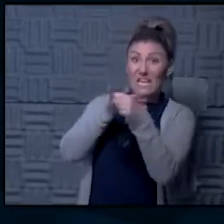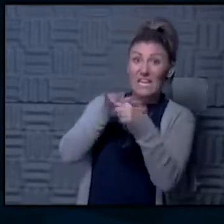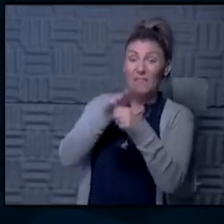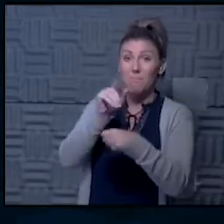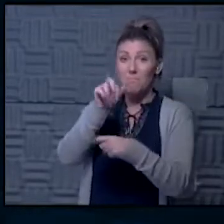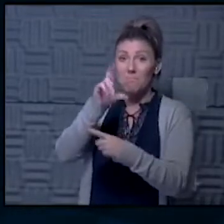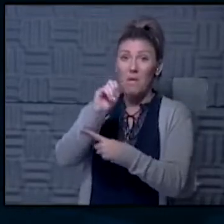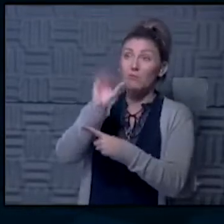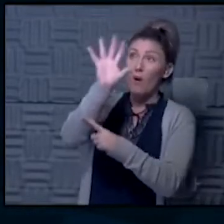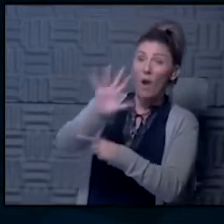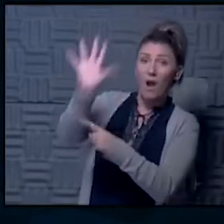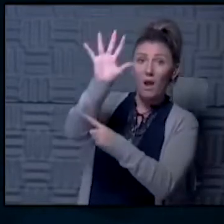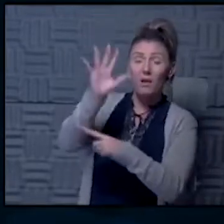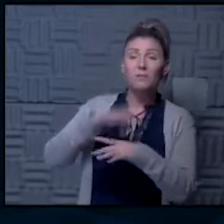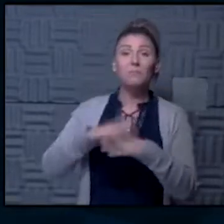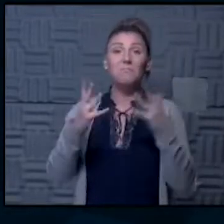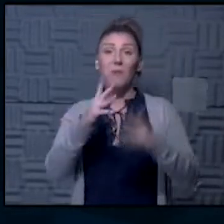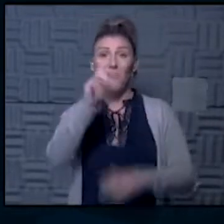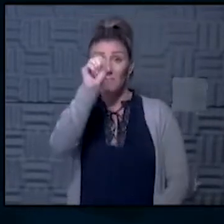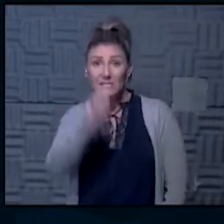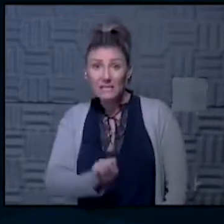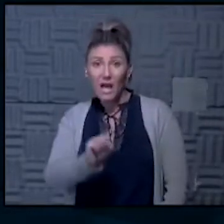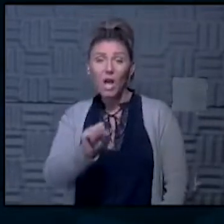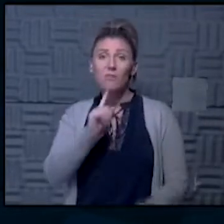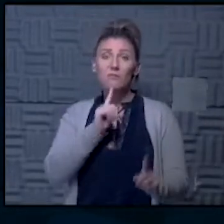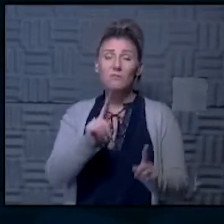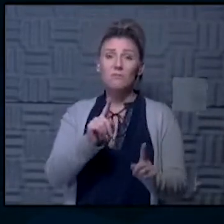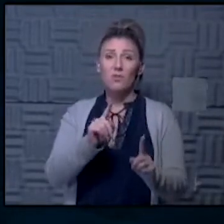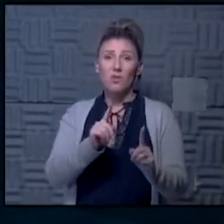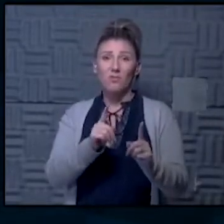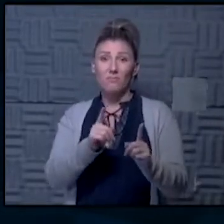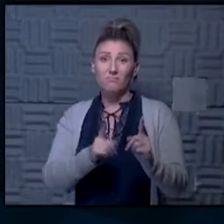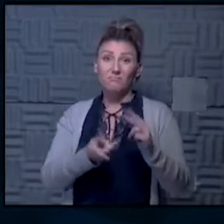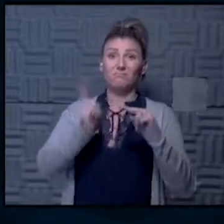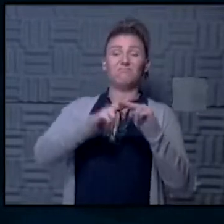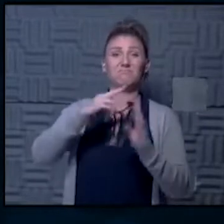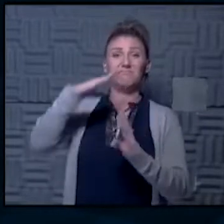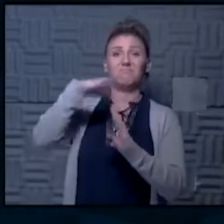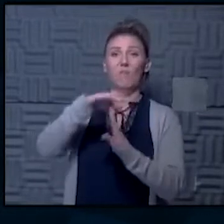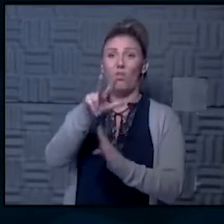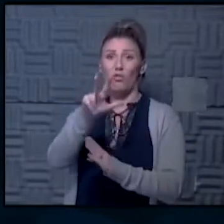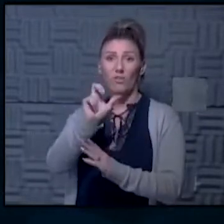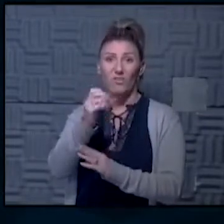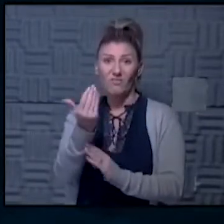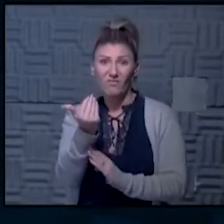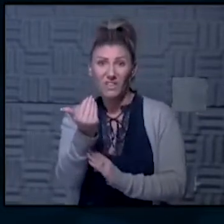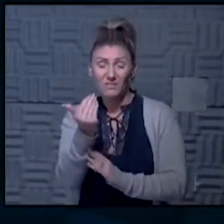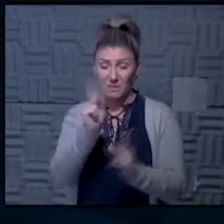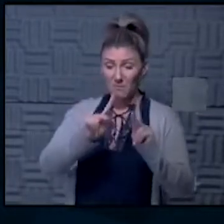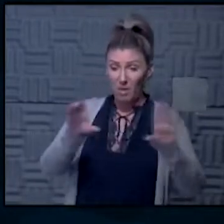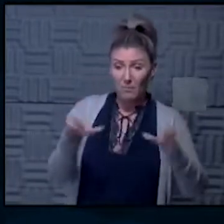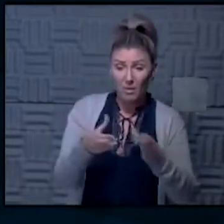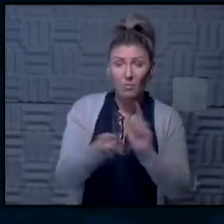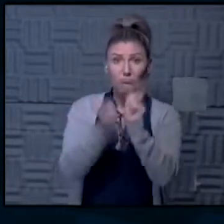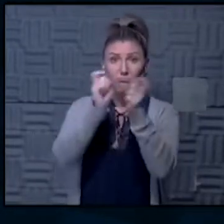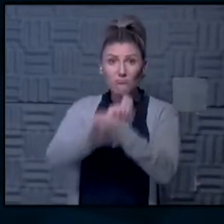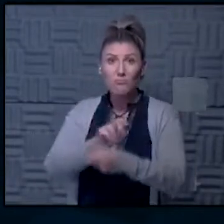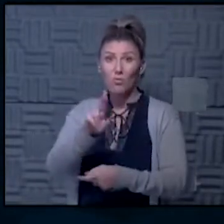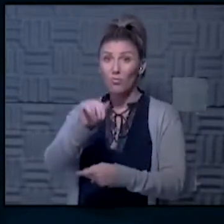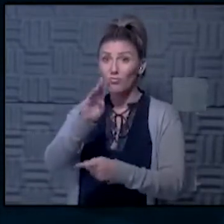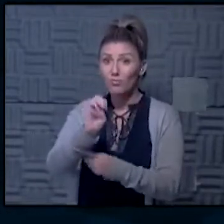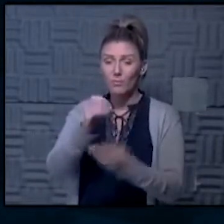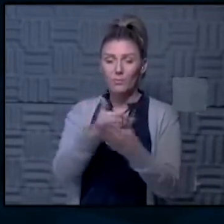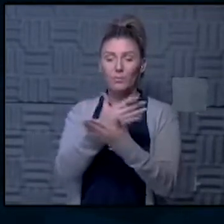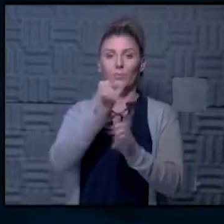areas. And maybe in the South, the peak of 315, about the same, right, population-adjusted rate of new